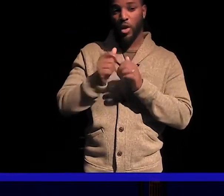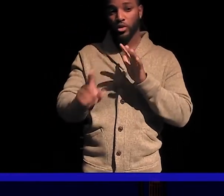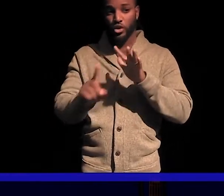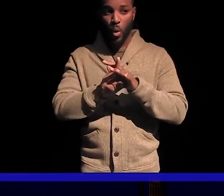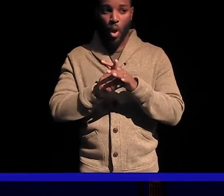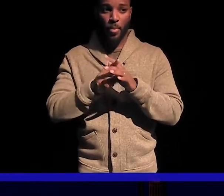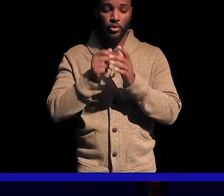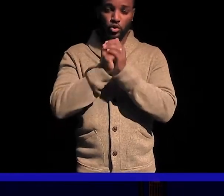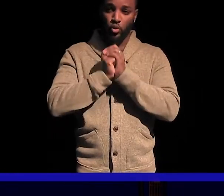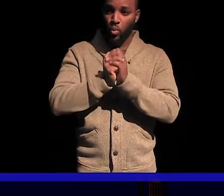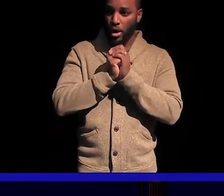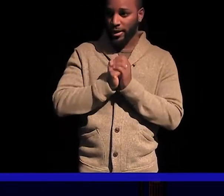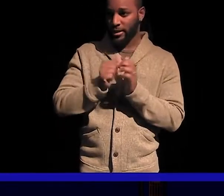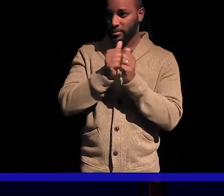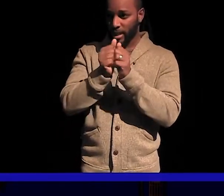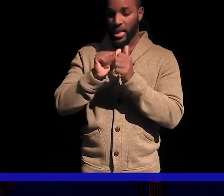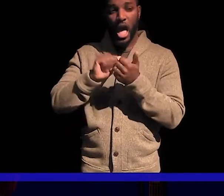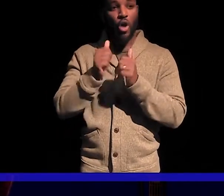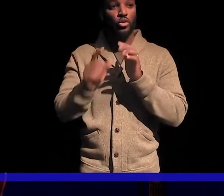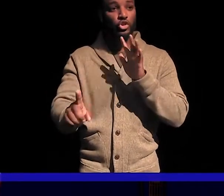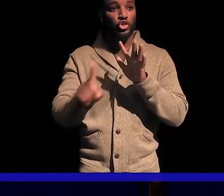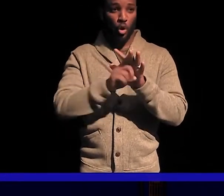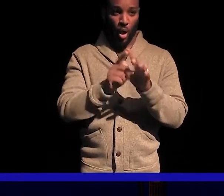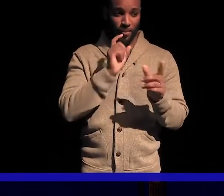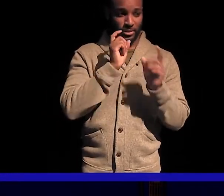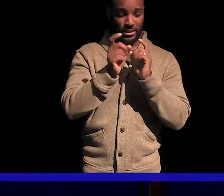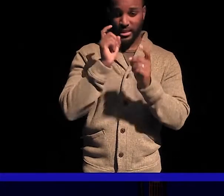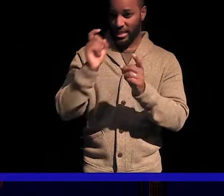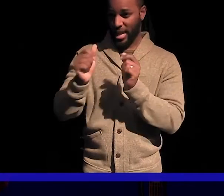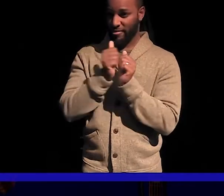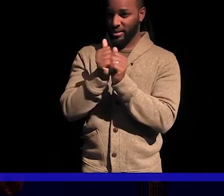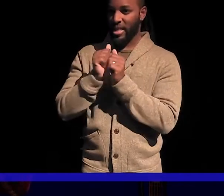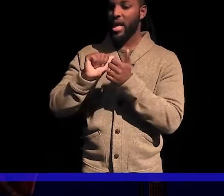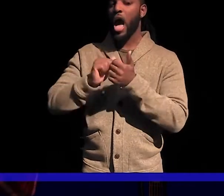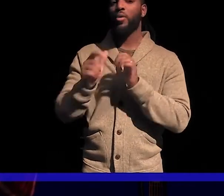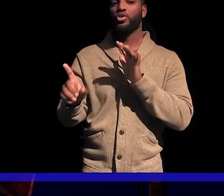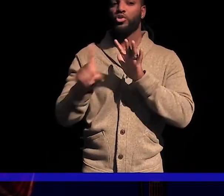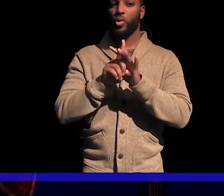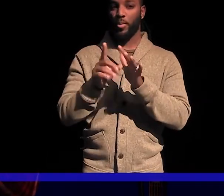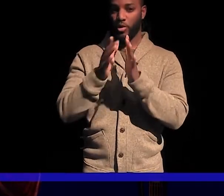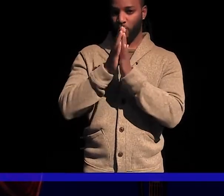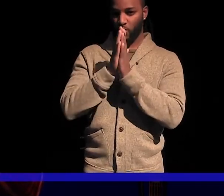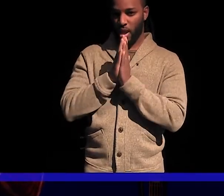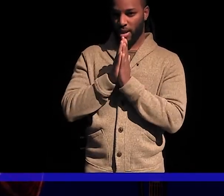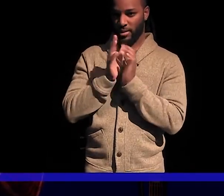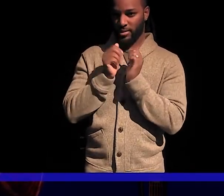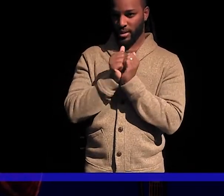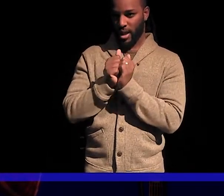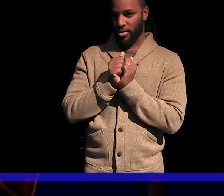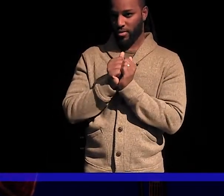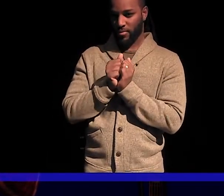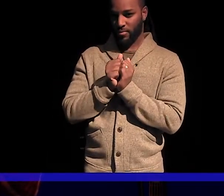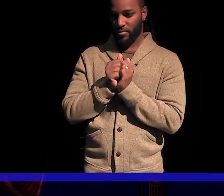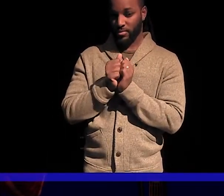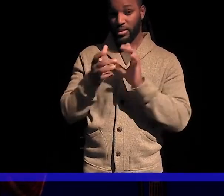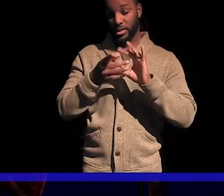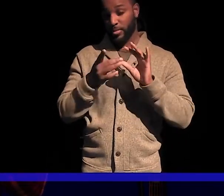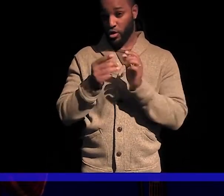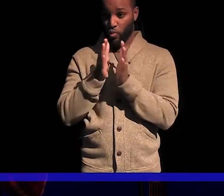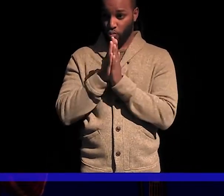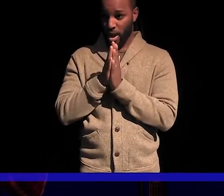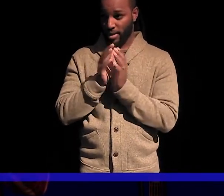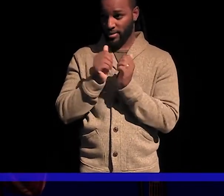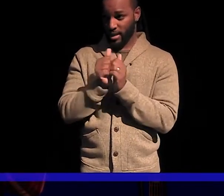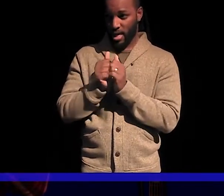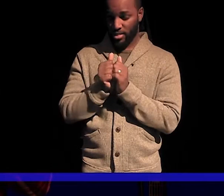worship together, how we show up to give together, and how we show up to pray together. And speaking of praying